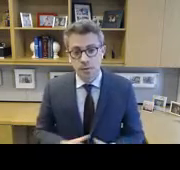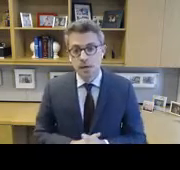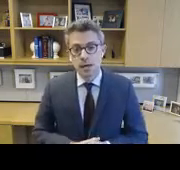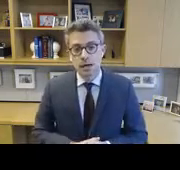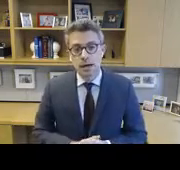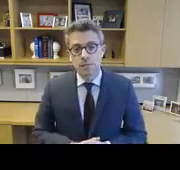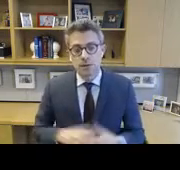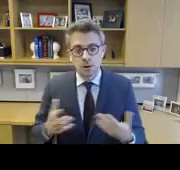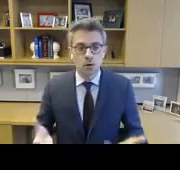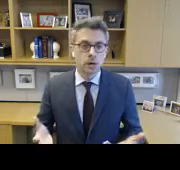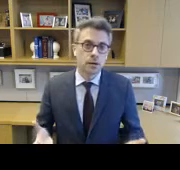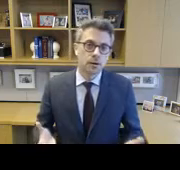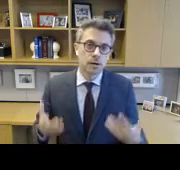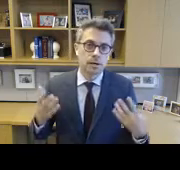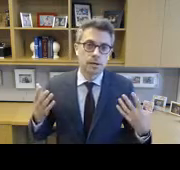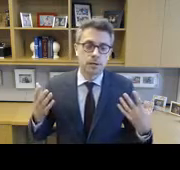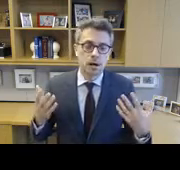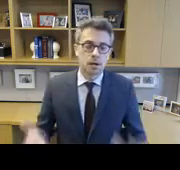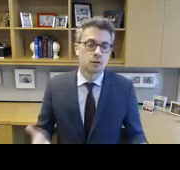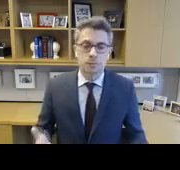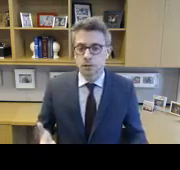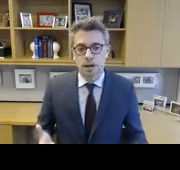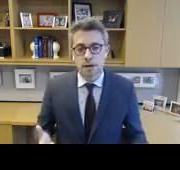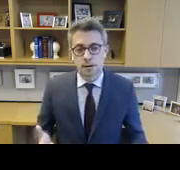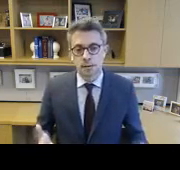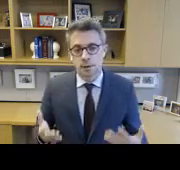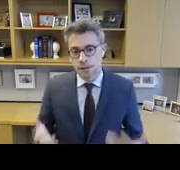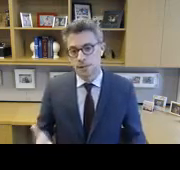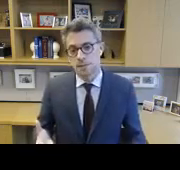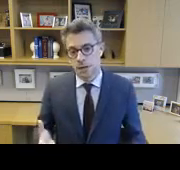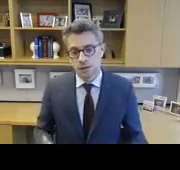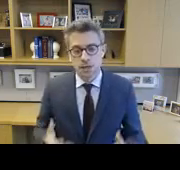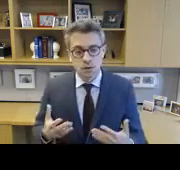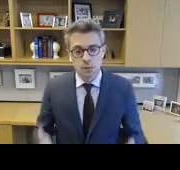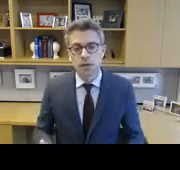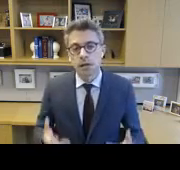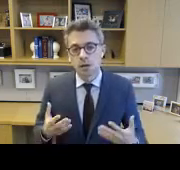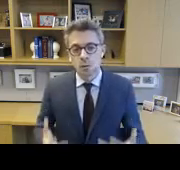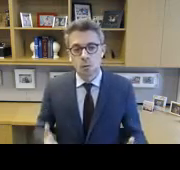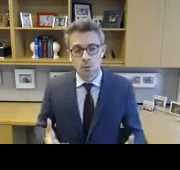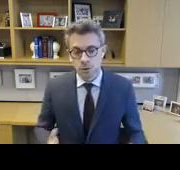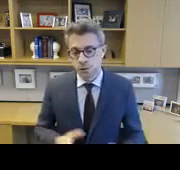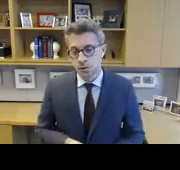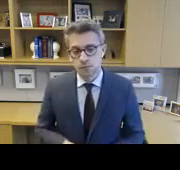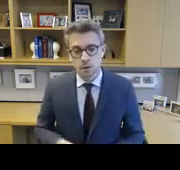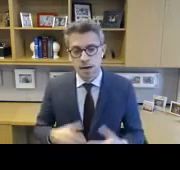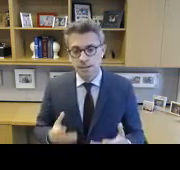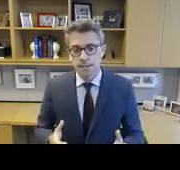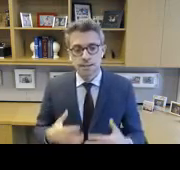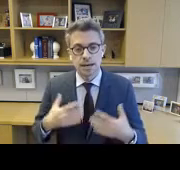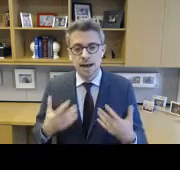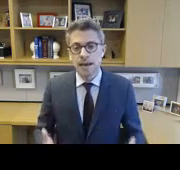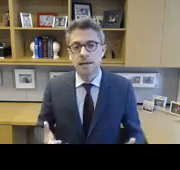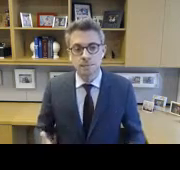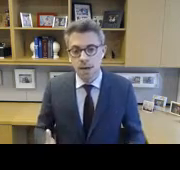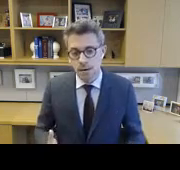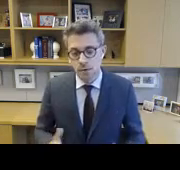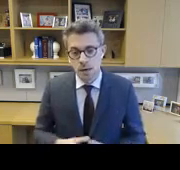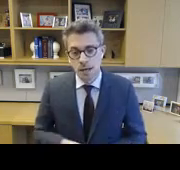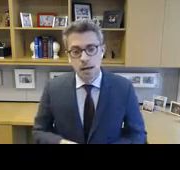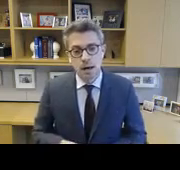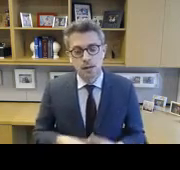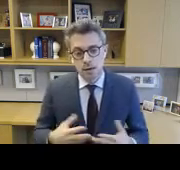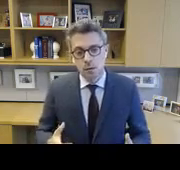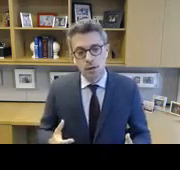too. The goal here is 100% participation. That's really what we're shooting for. As I said, any